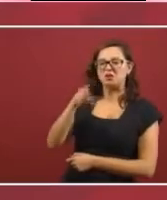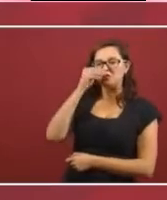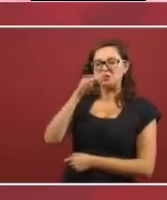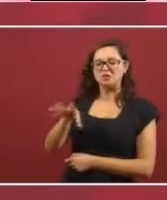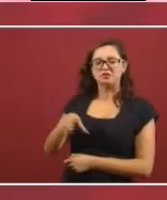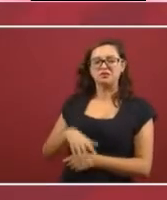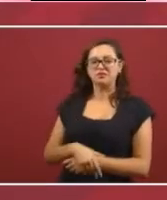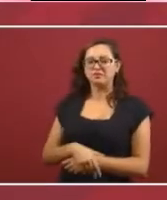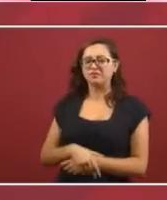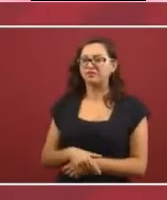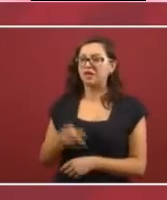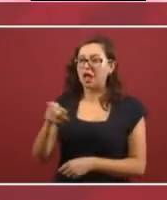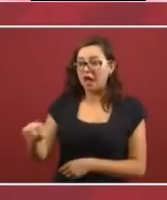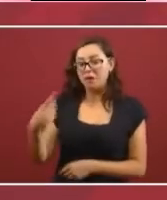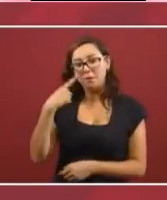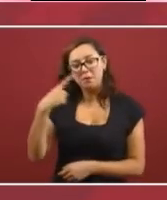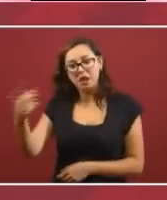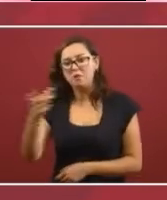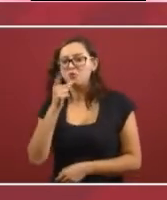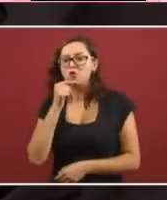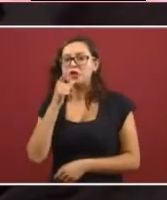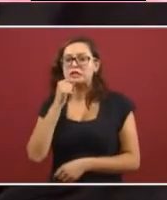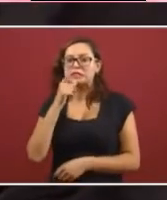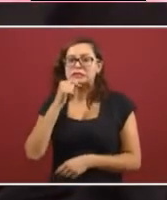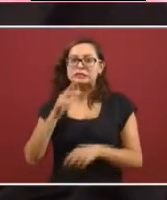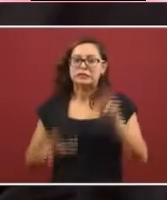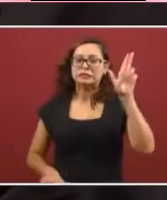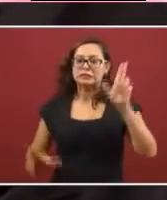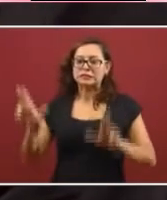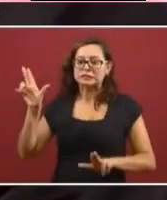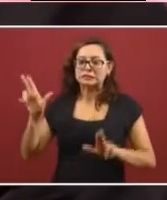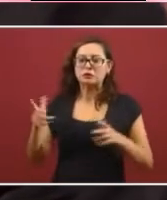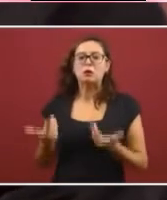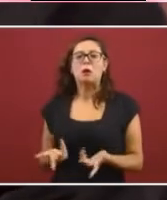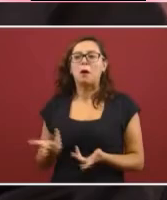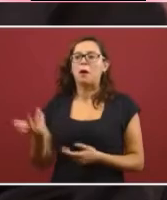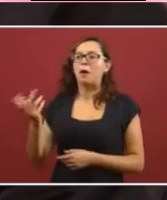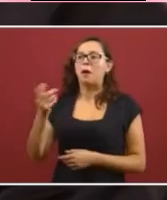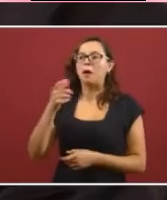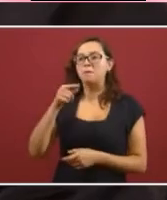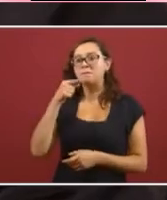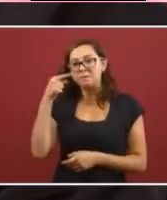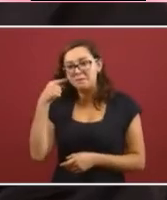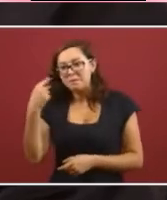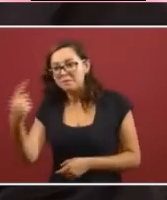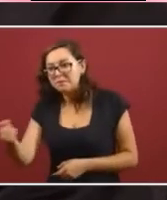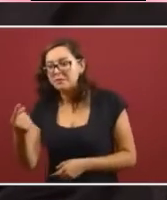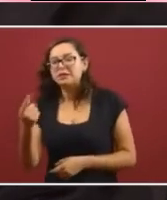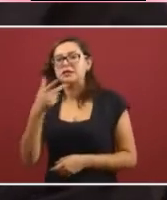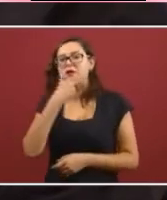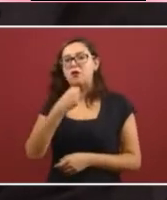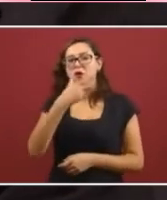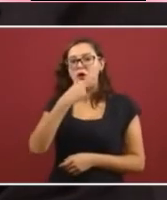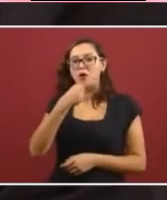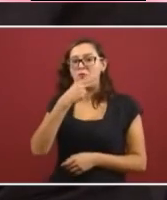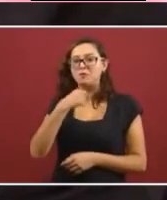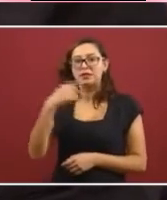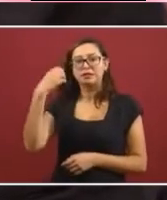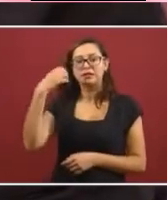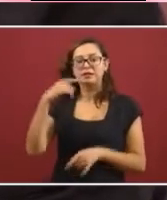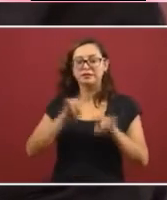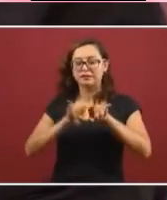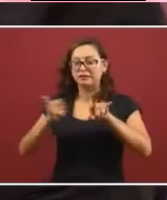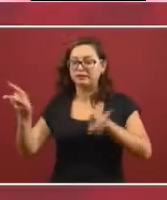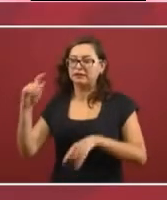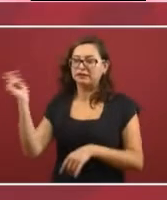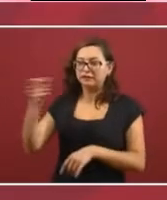of saying that the ones on the bottom were the ones that were to blame. The ones that were transiting, coming and